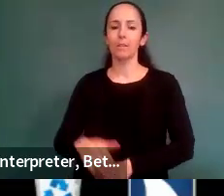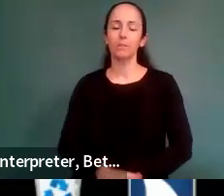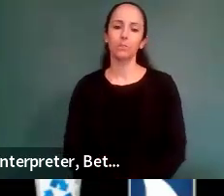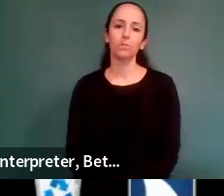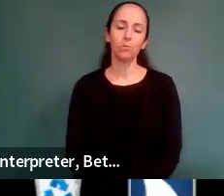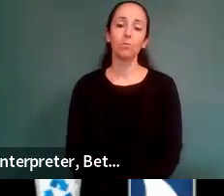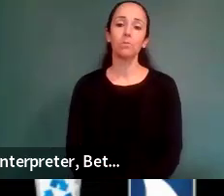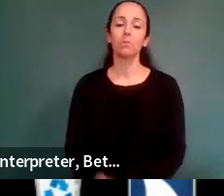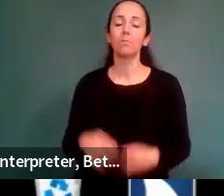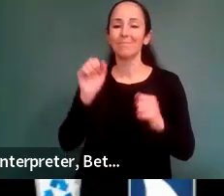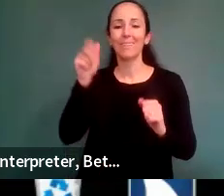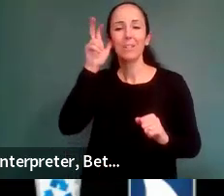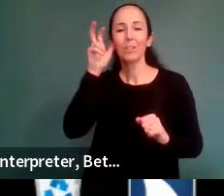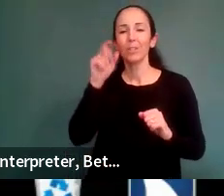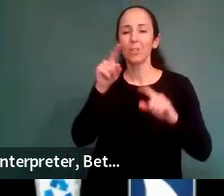picture. Button.